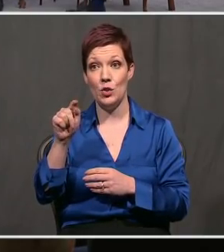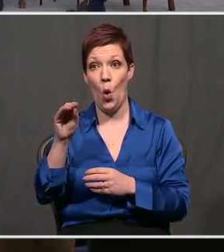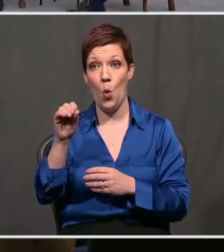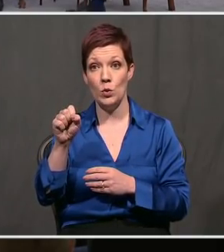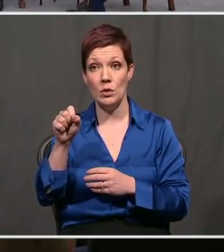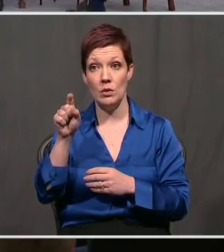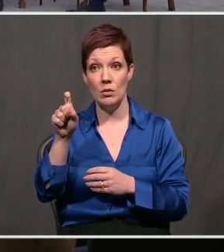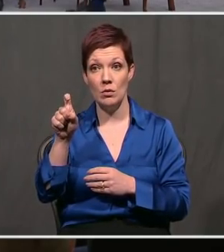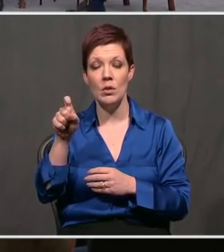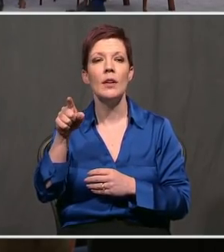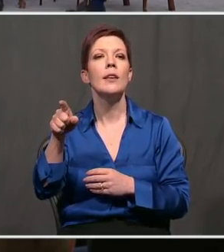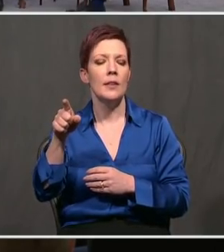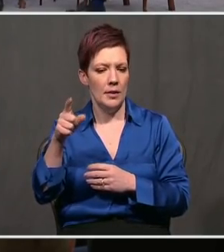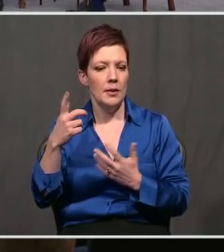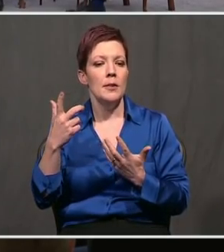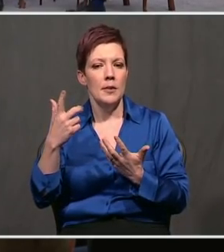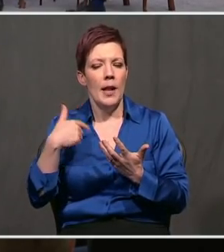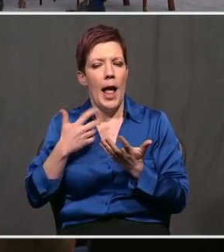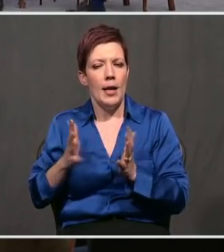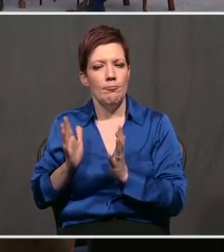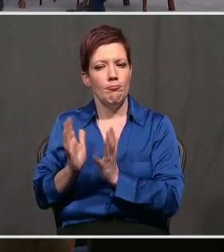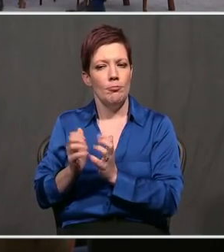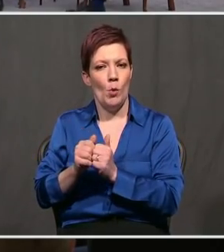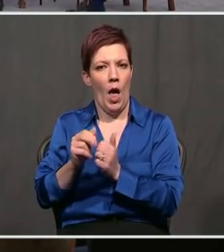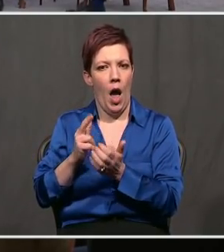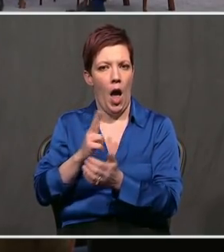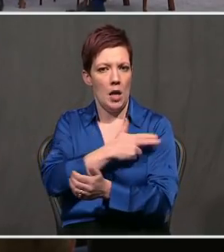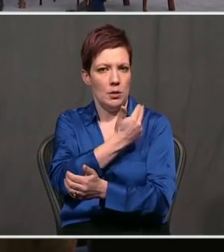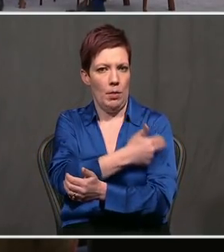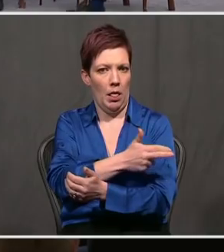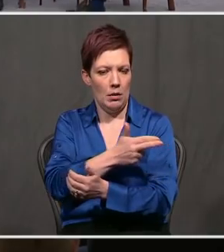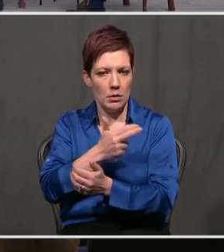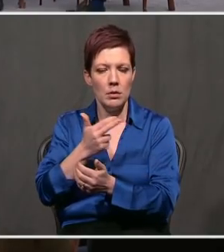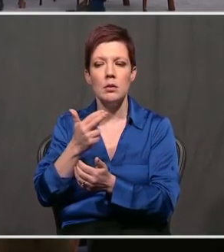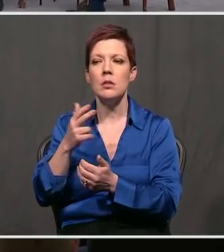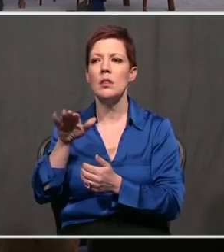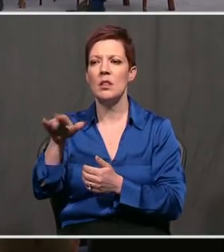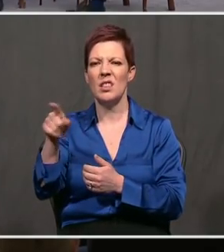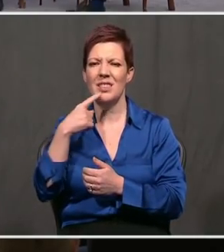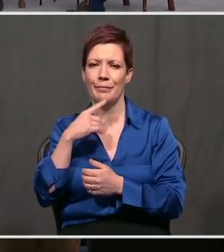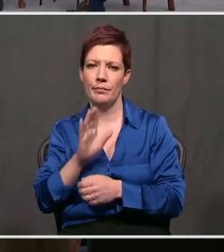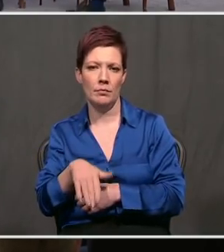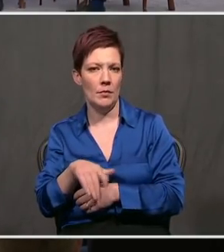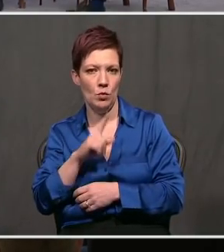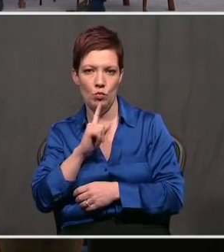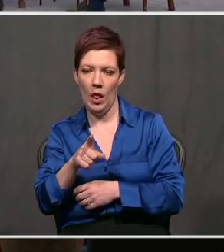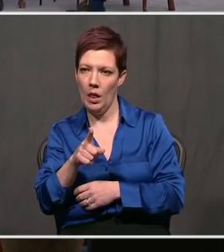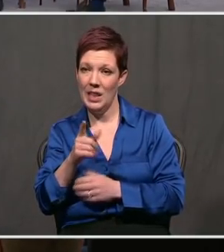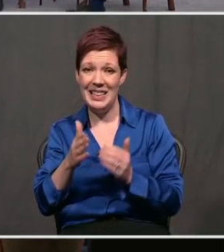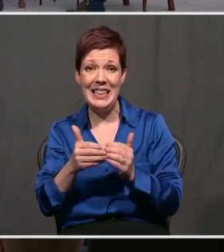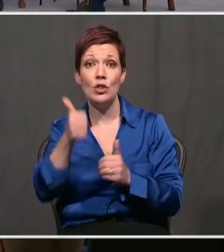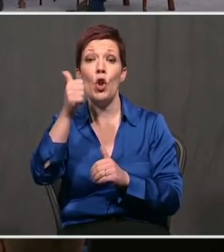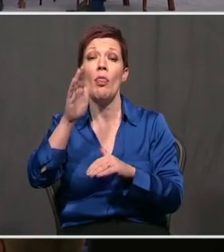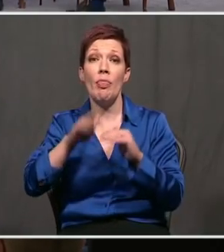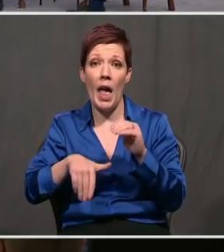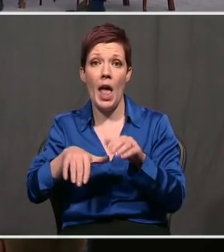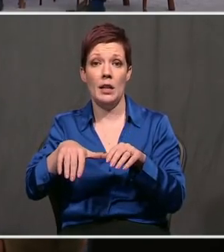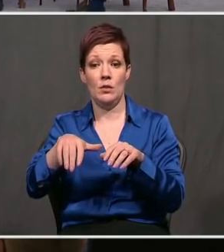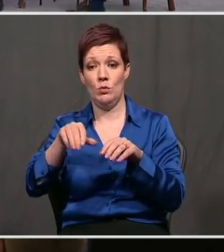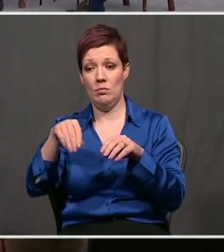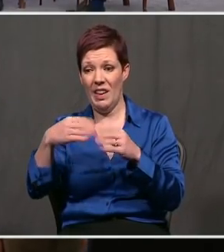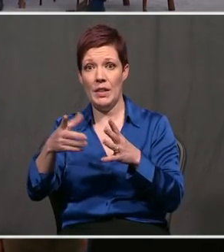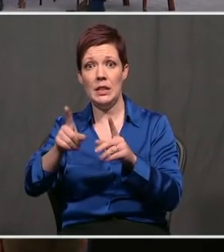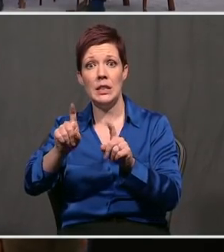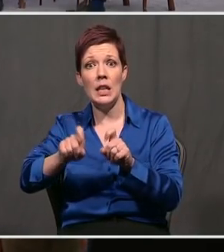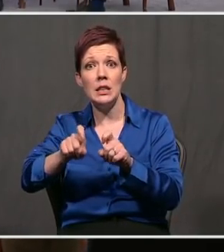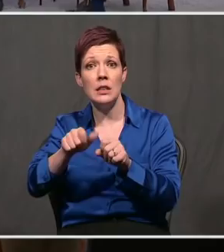hospitals, it was great because I talked to them, and they're like, look, this is easier than doing the diagnostic test. We do this all the time. We do shots.